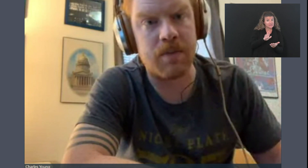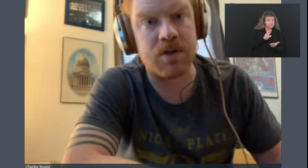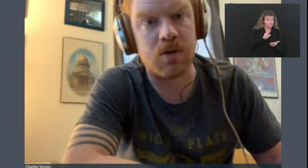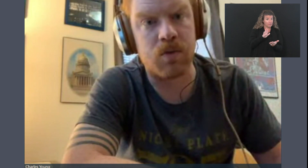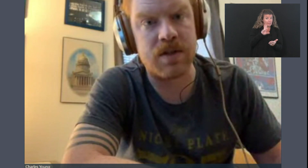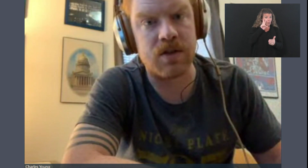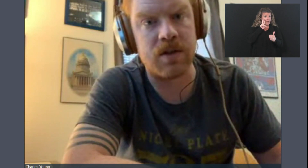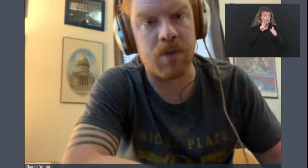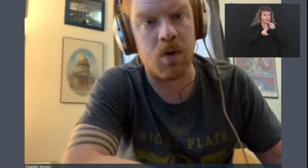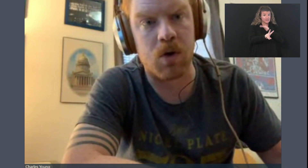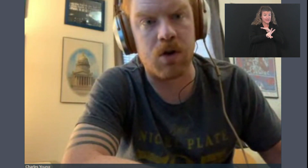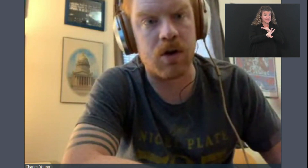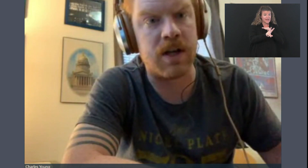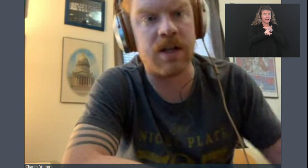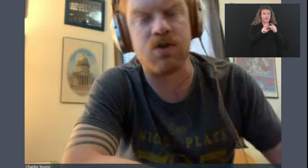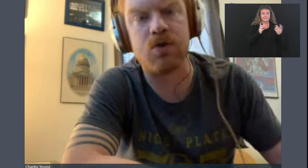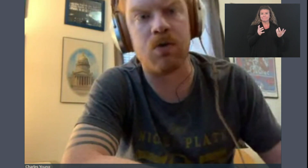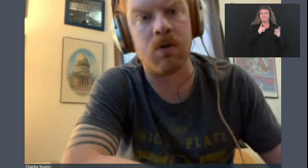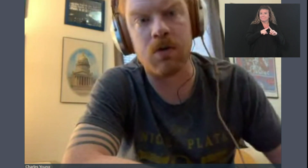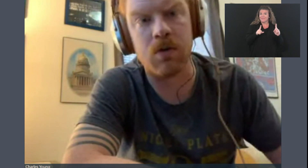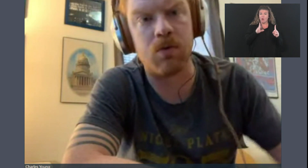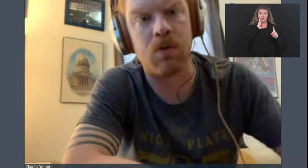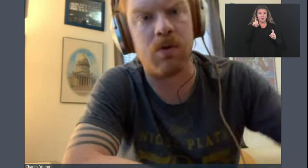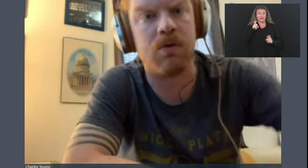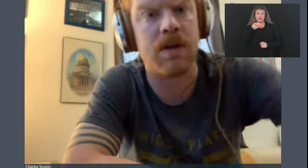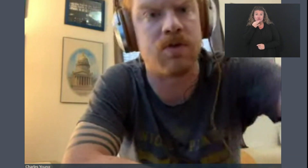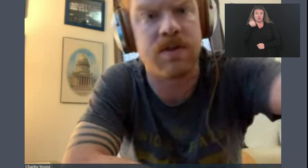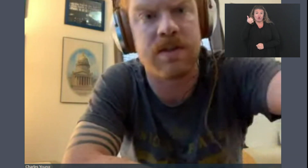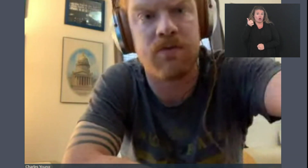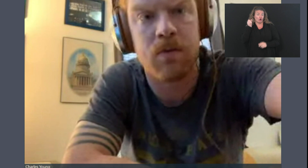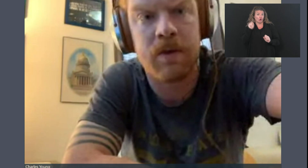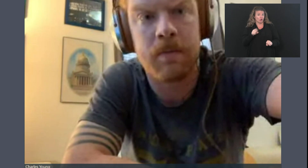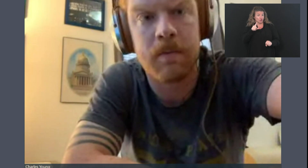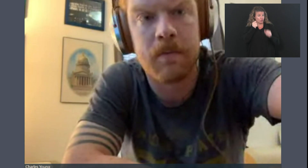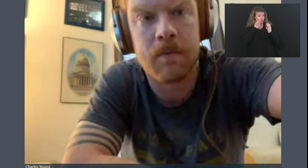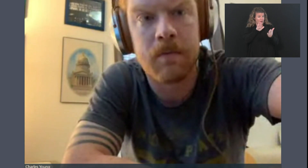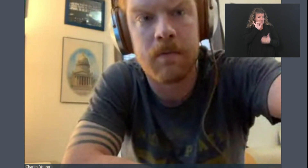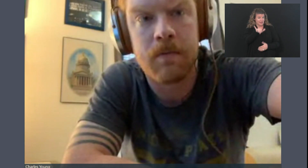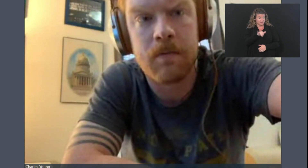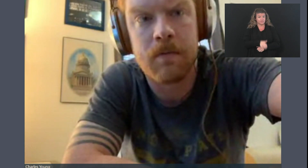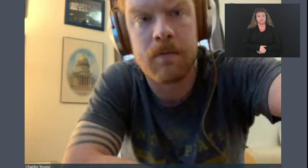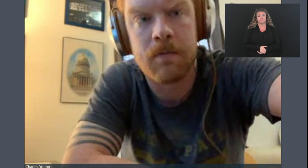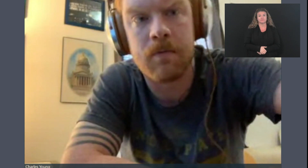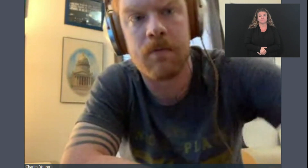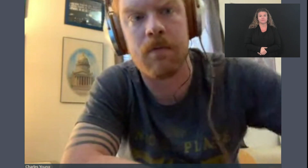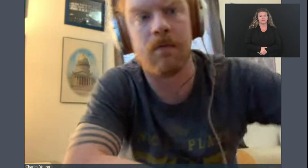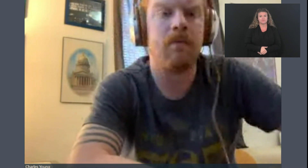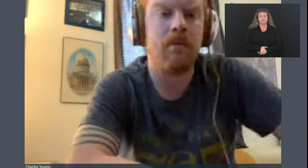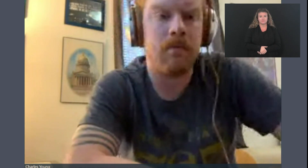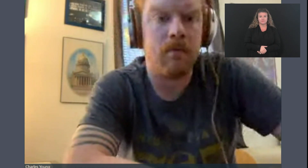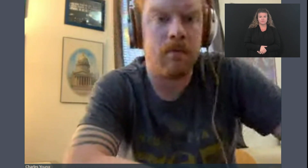anticipated up until recently, but we're going to need it sooner. Could you guys address that for me?